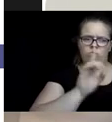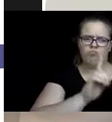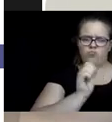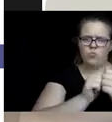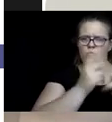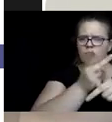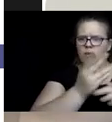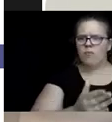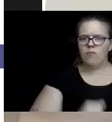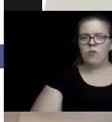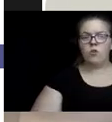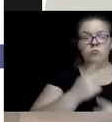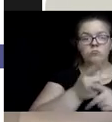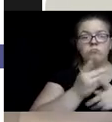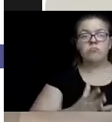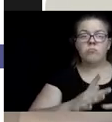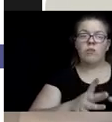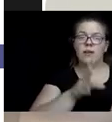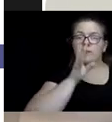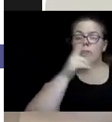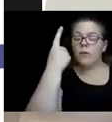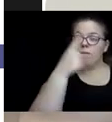the caregiver jump in and start speaking for the patient?